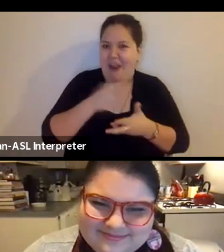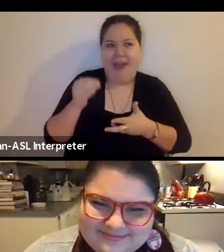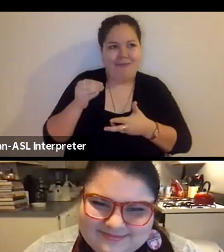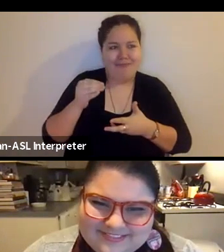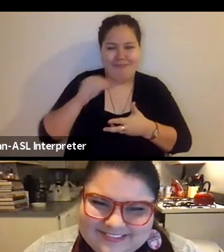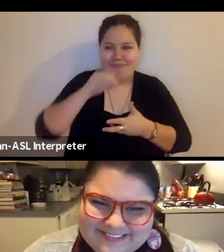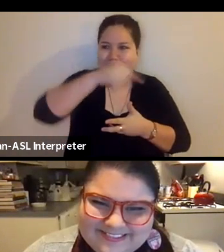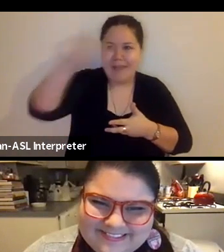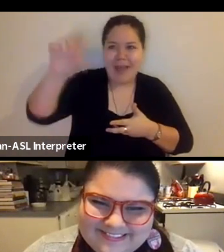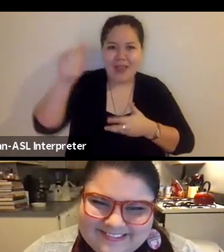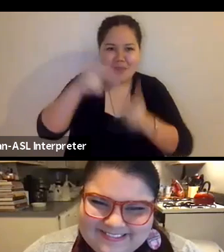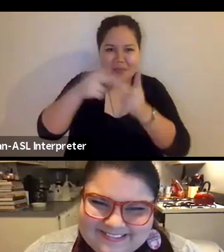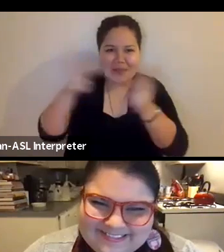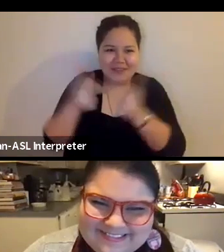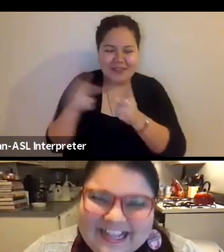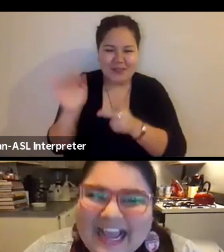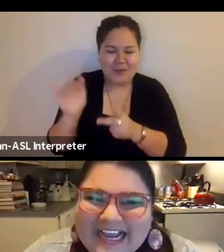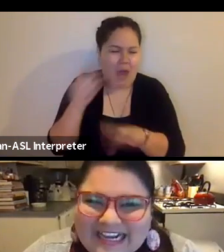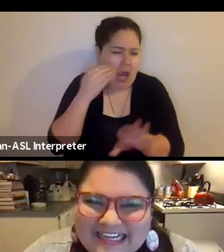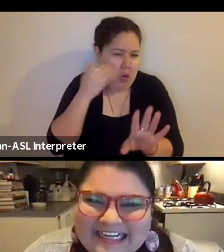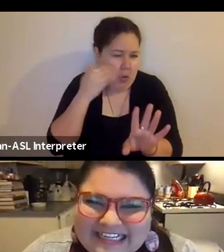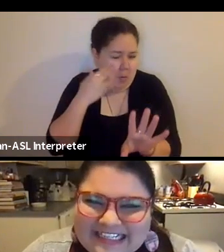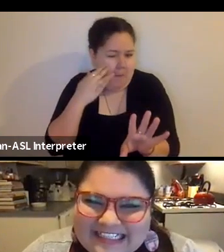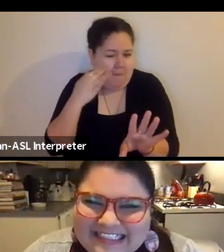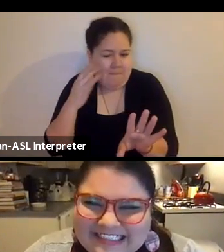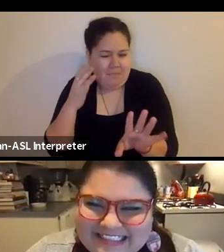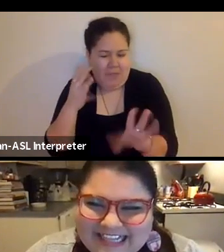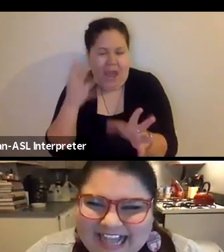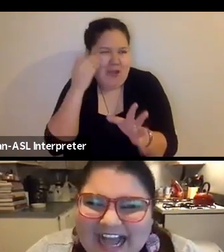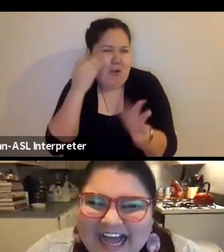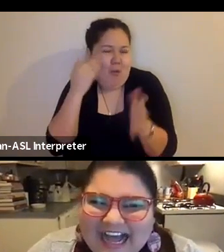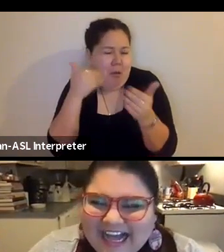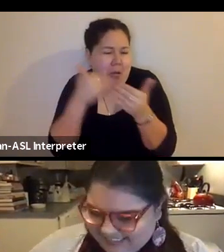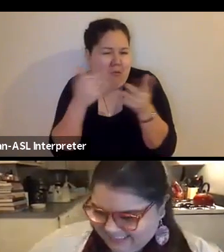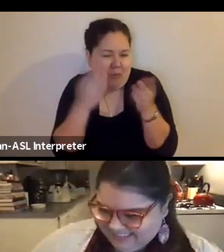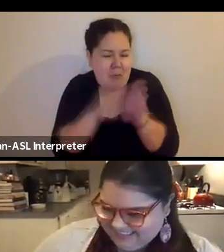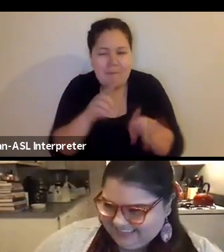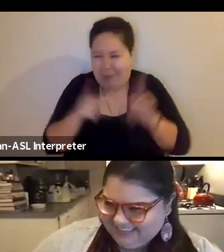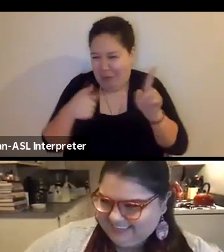that we're talking about checkout, but I just want to say one more thing to that question earlier, which was